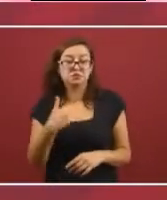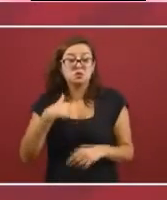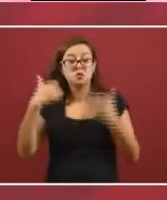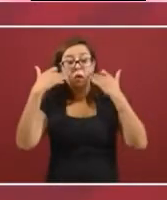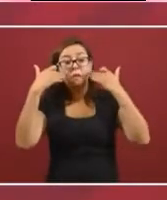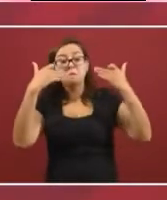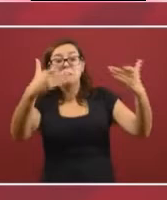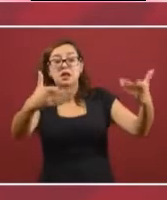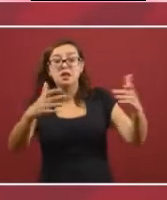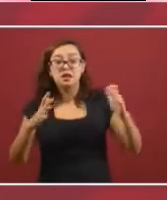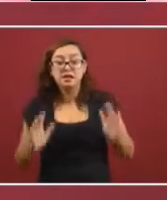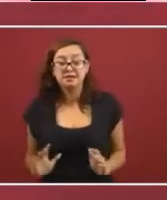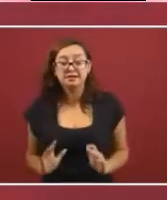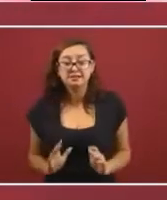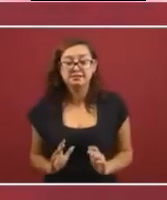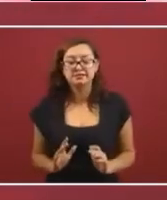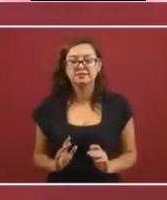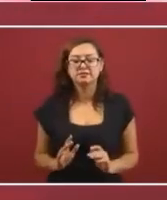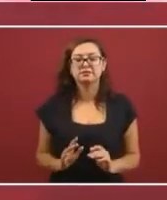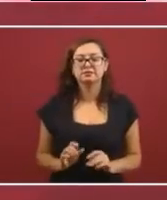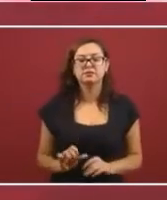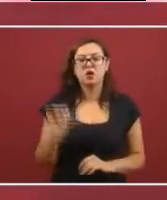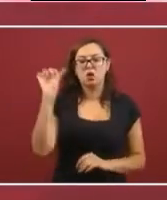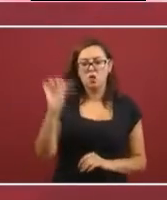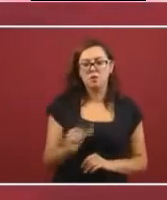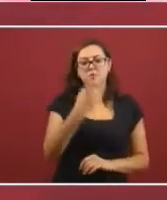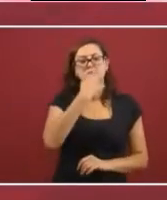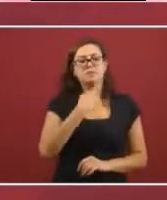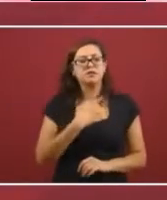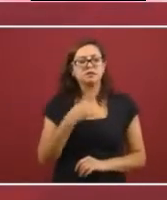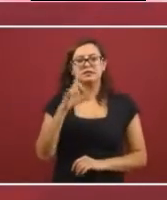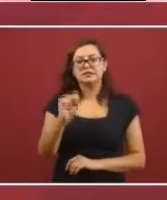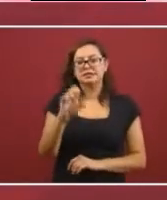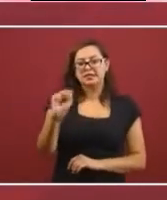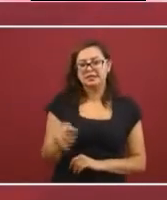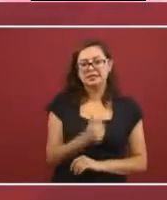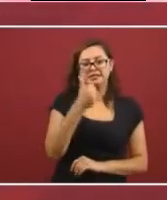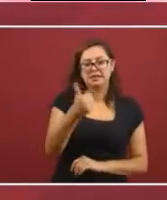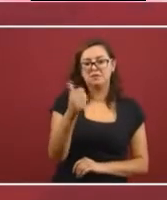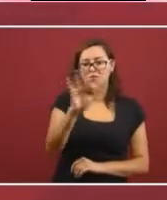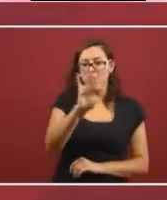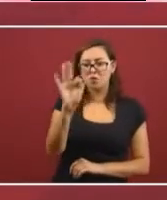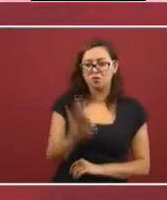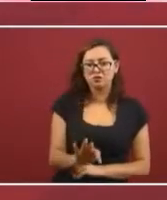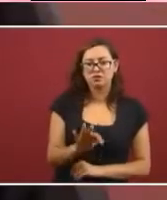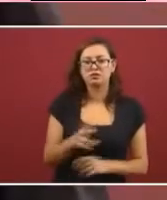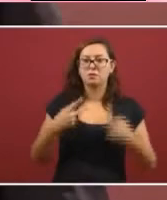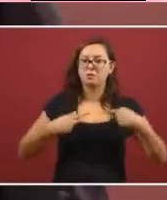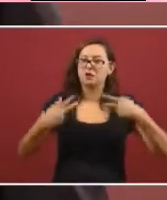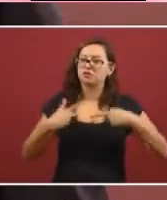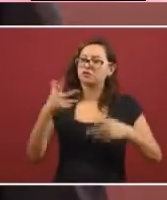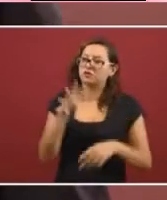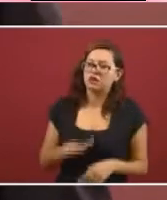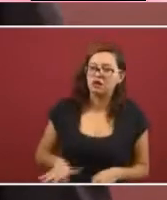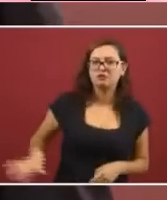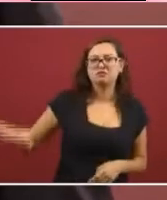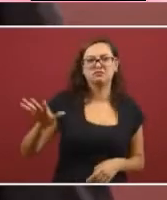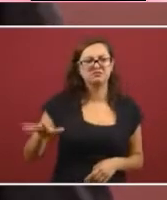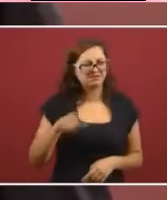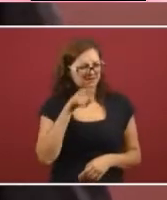People didn't like it. So what they informed me today was that 66% of the